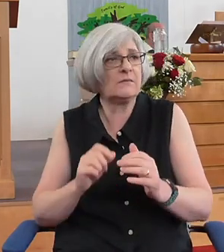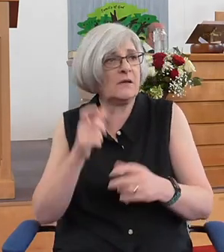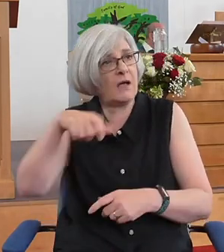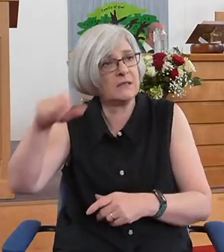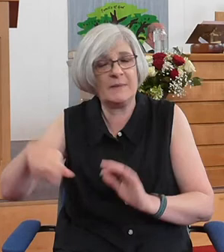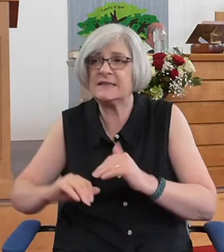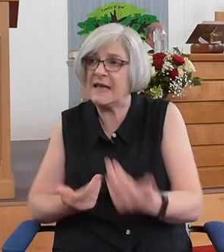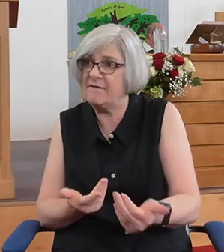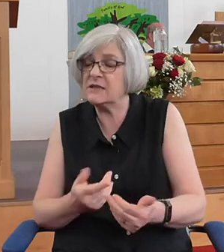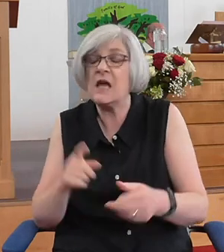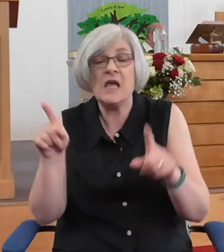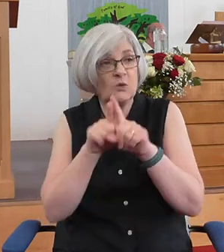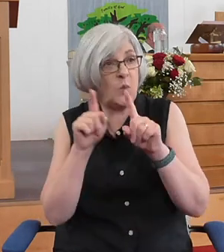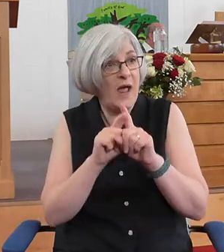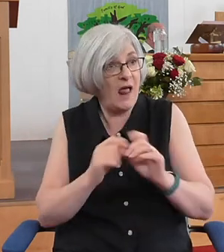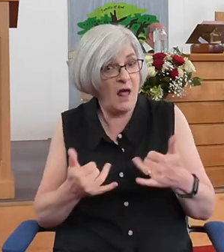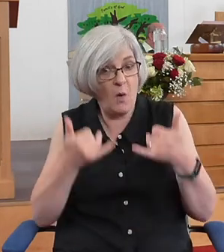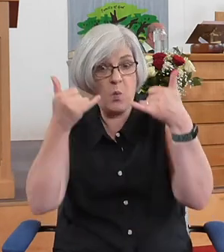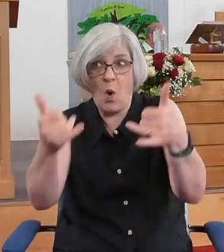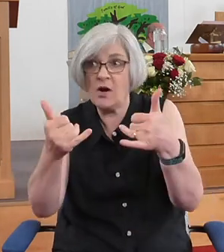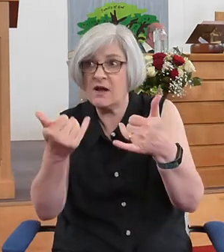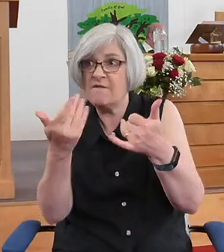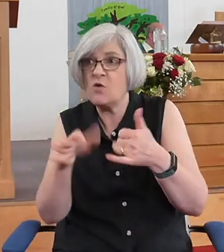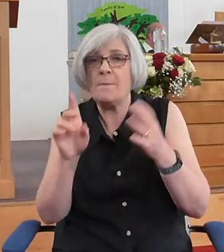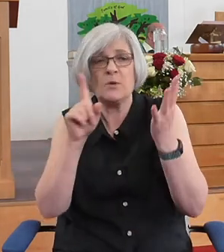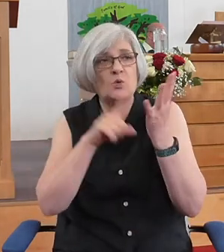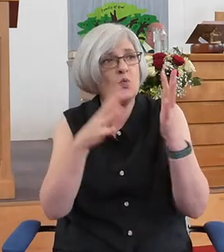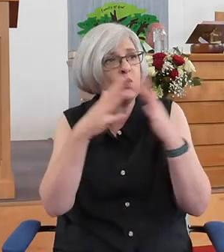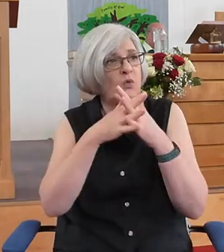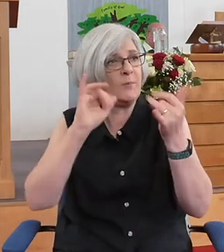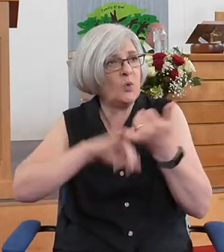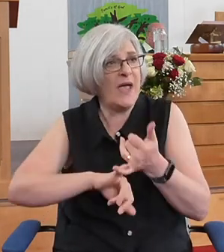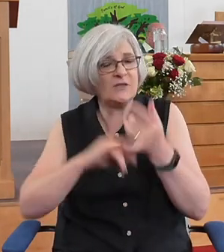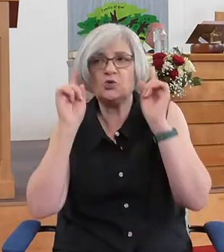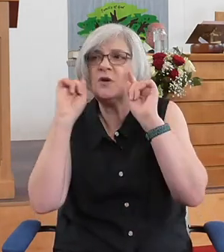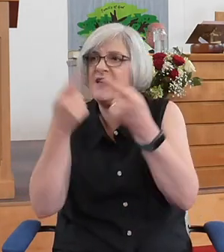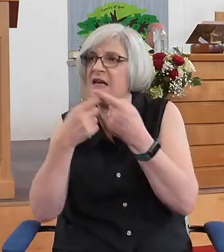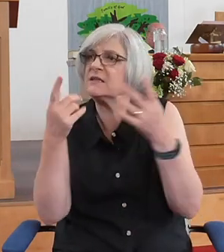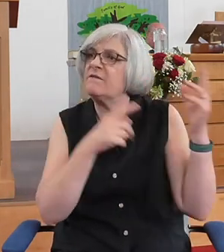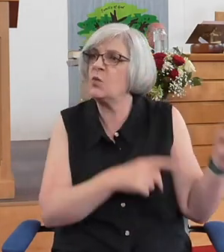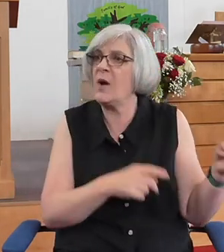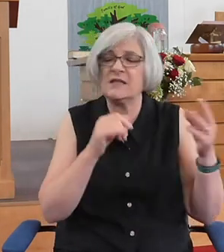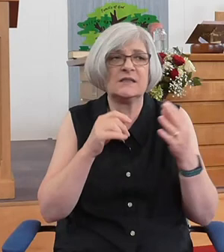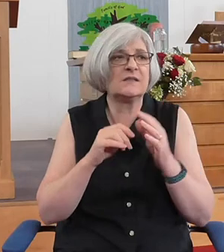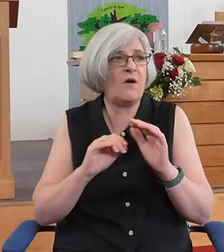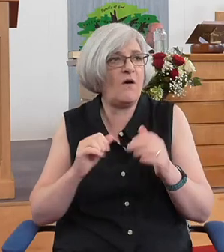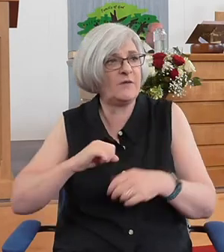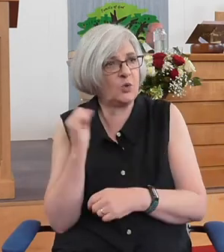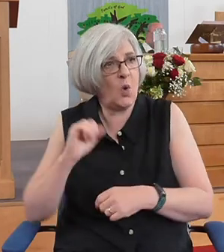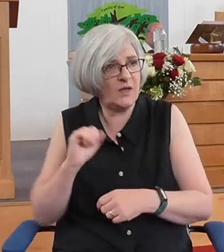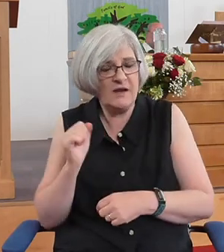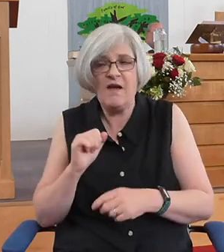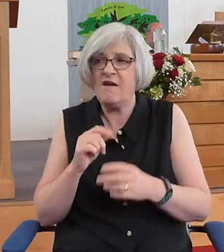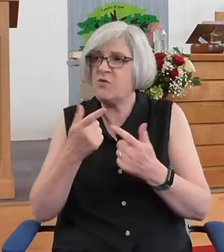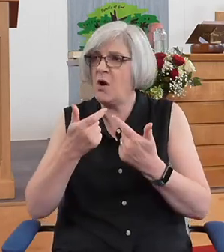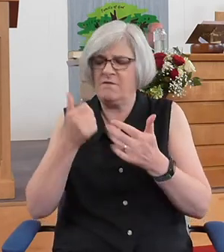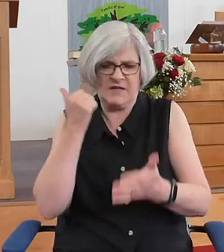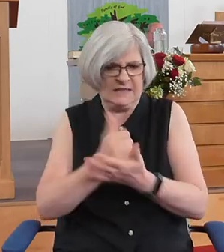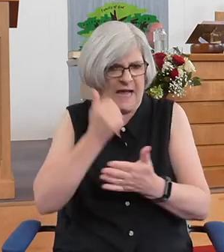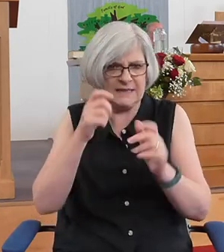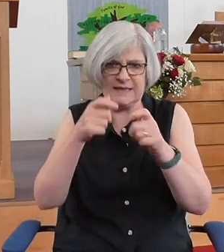an award by the University of the West of Scotland for outstanding work on a paper he's written as part of his business